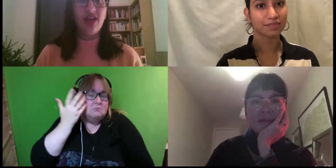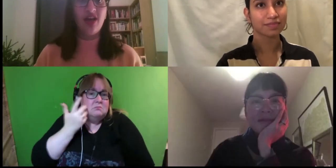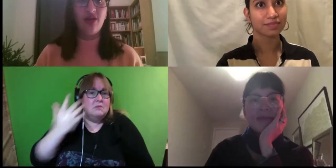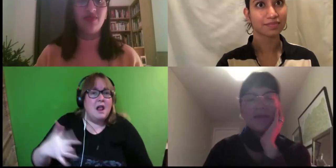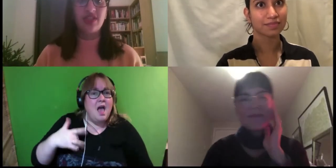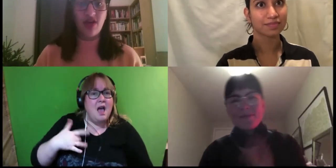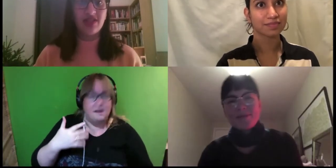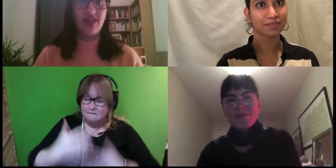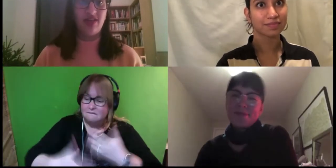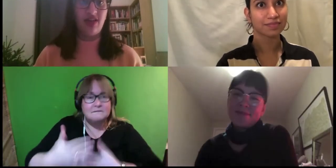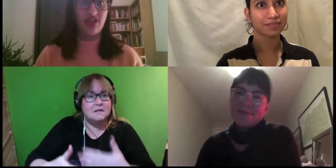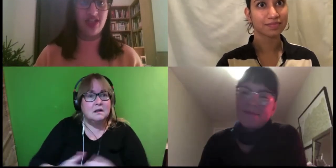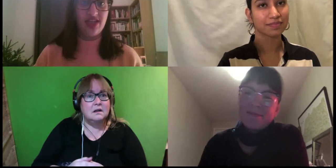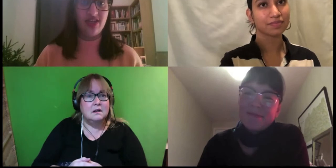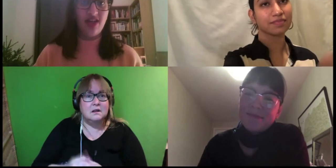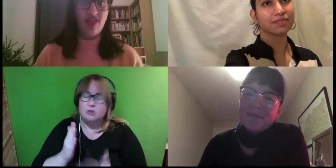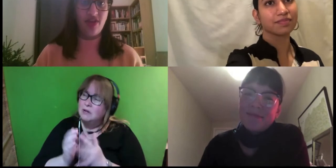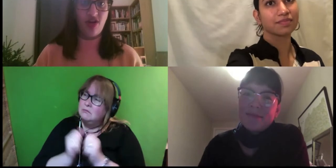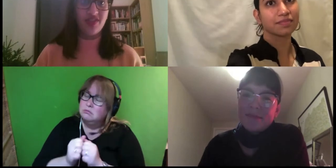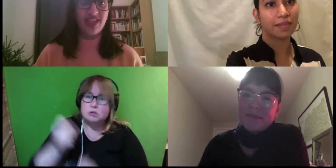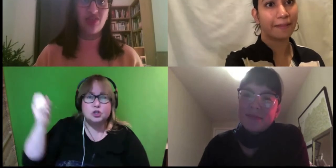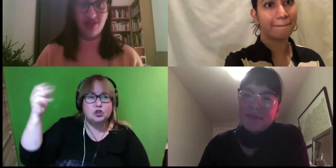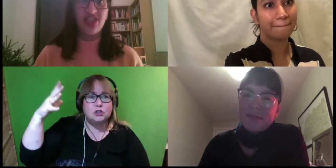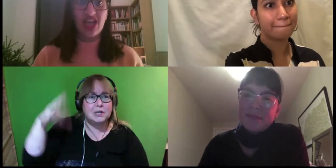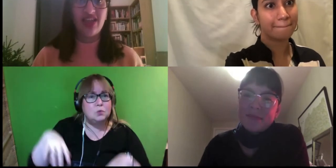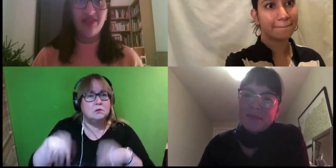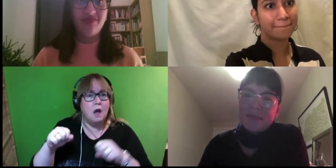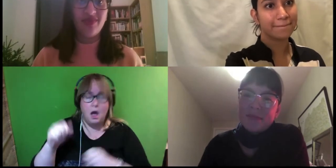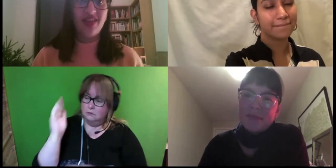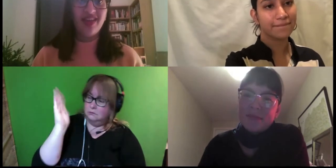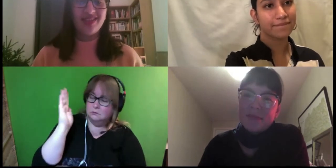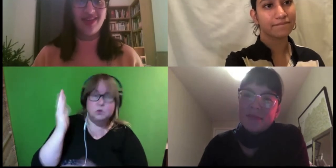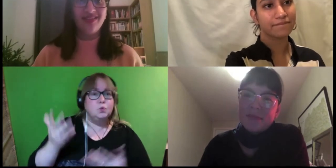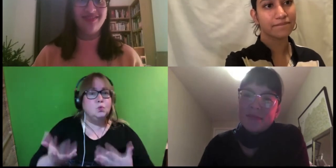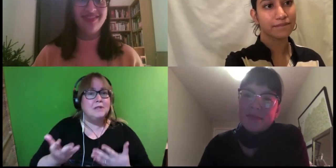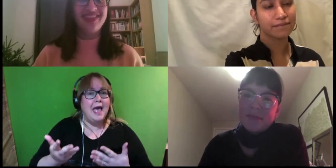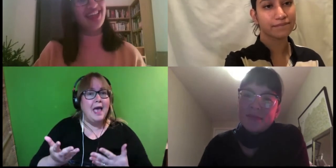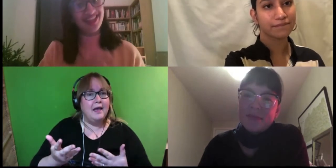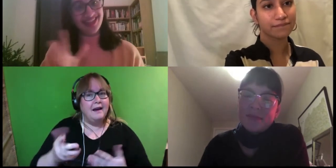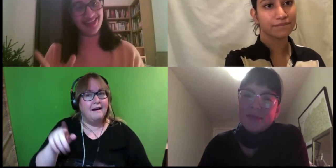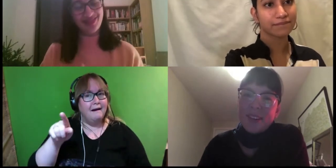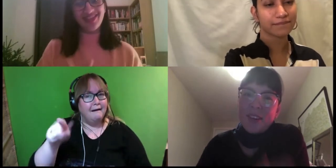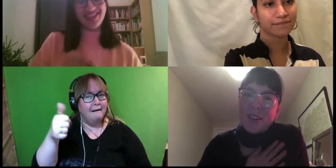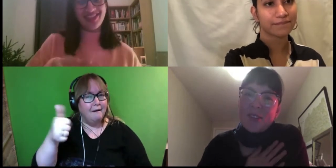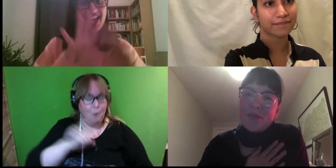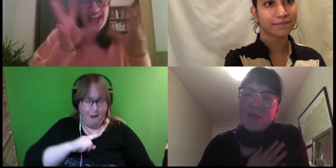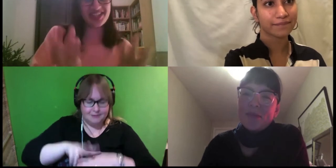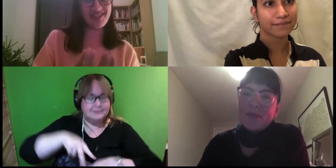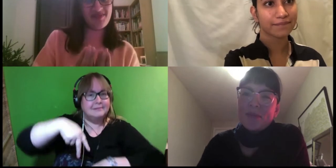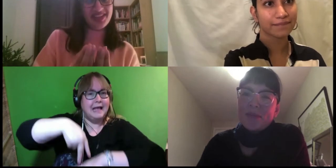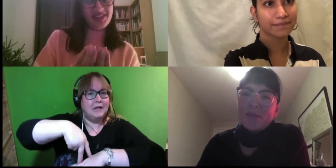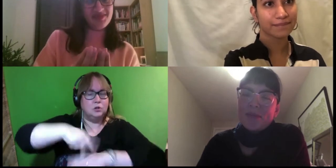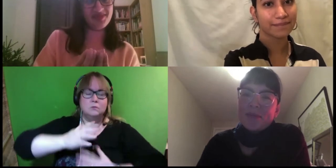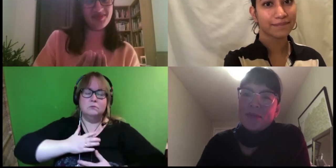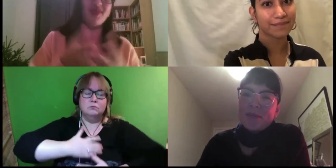Sunshine starting actually the conversation with a check-in. So I think that's a nice way to